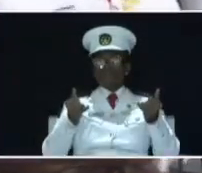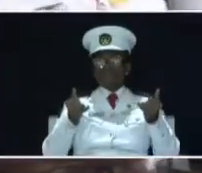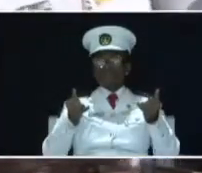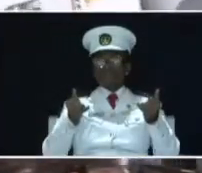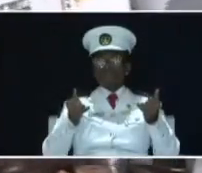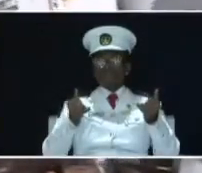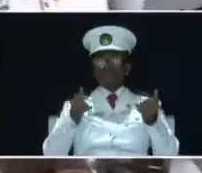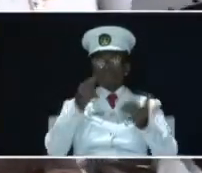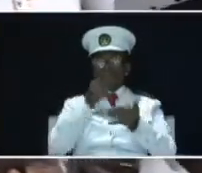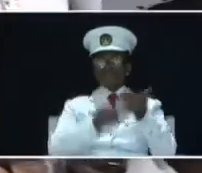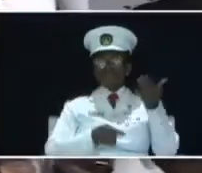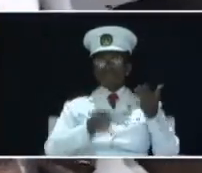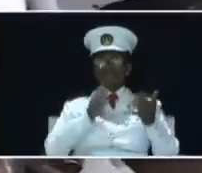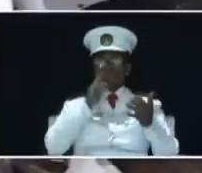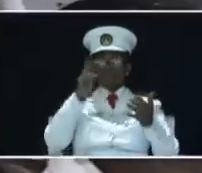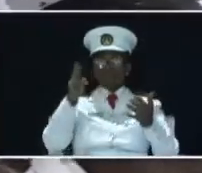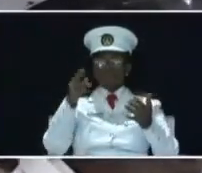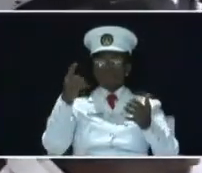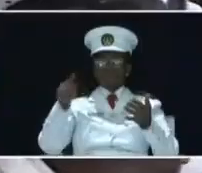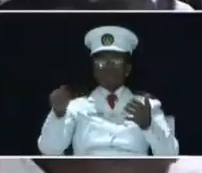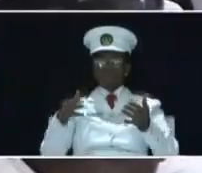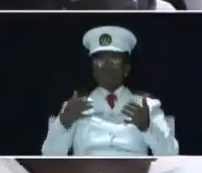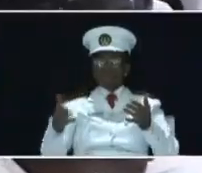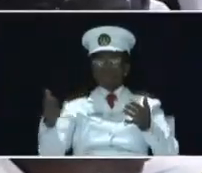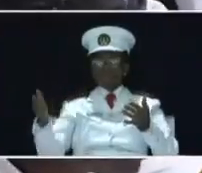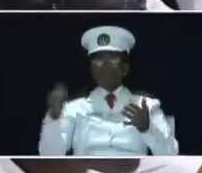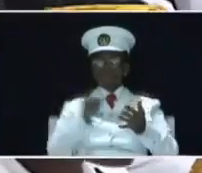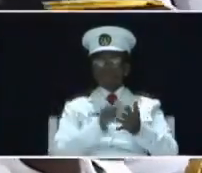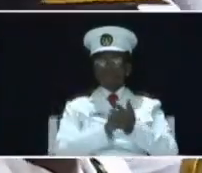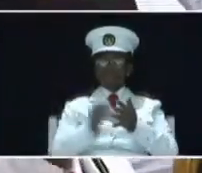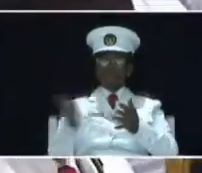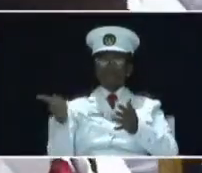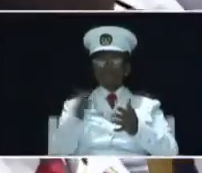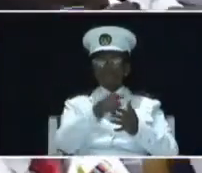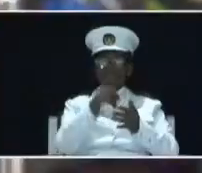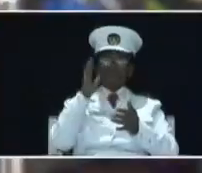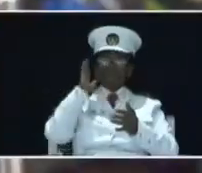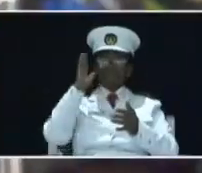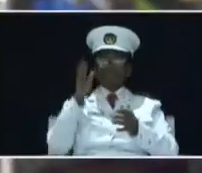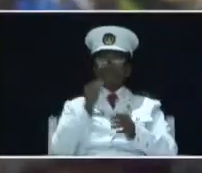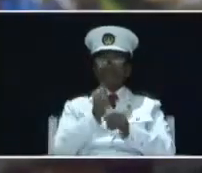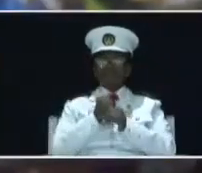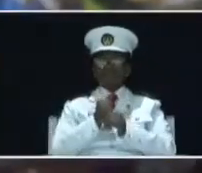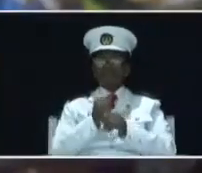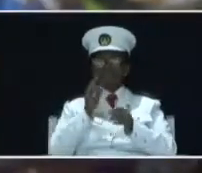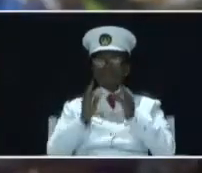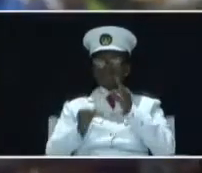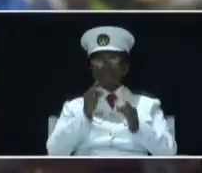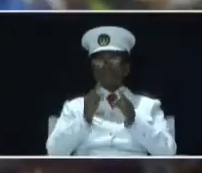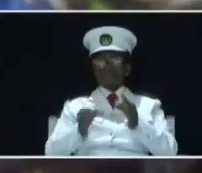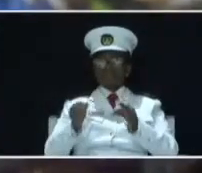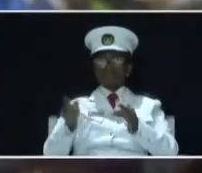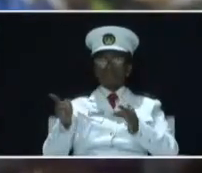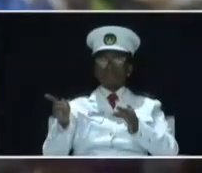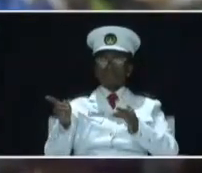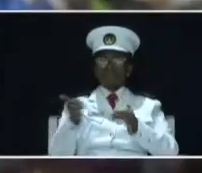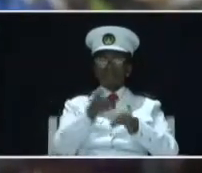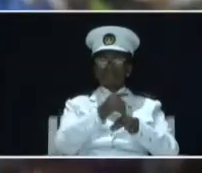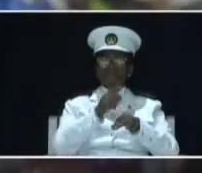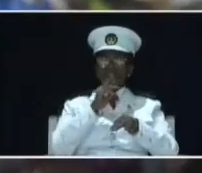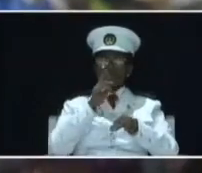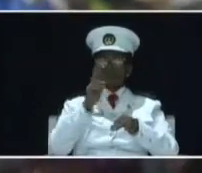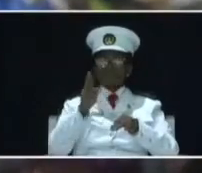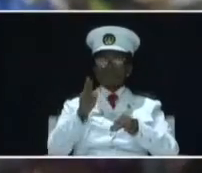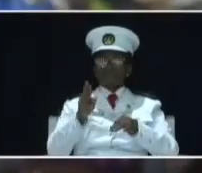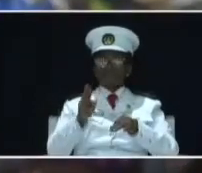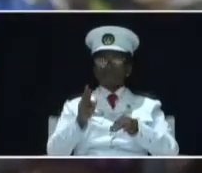what are the things that you will get if you are subject